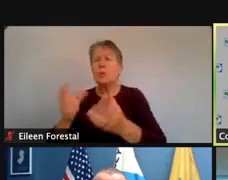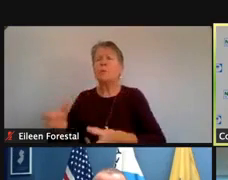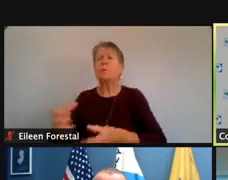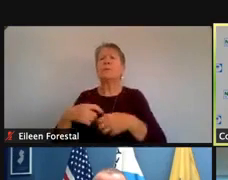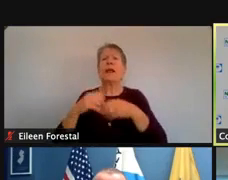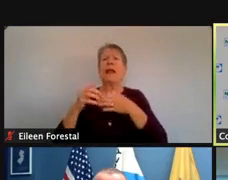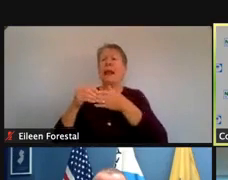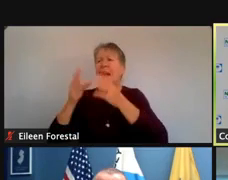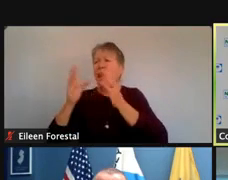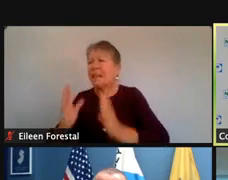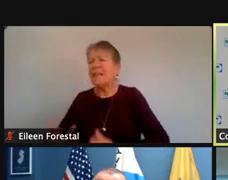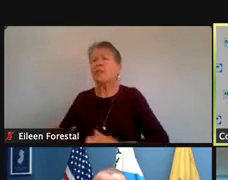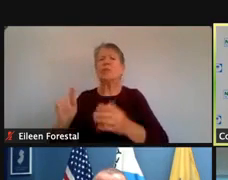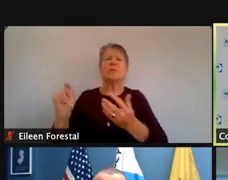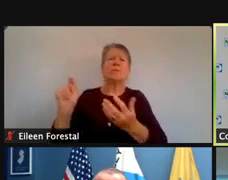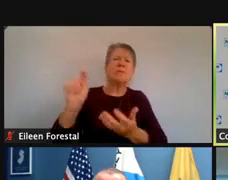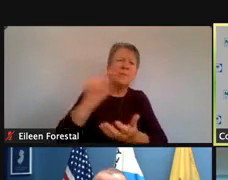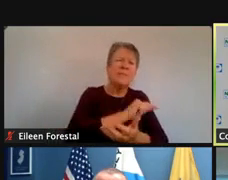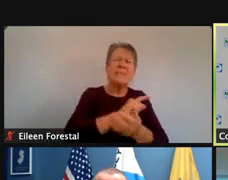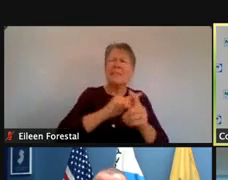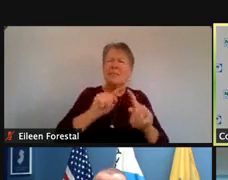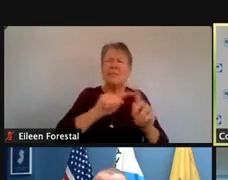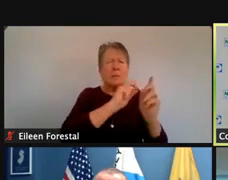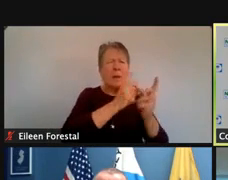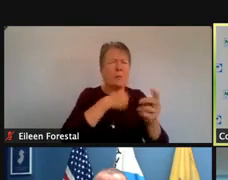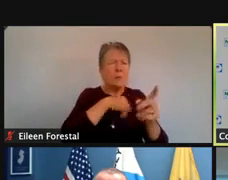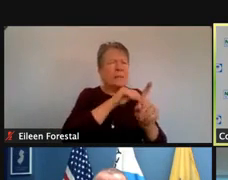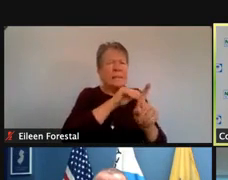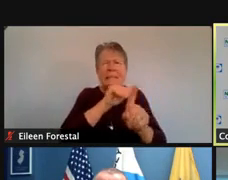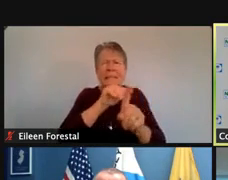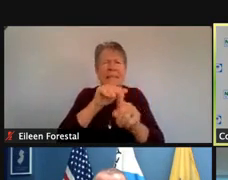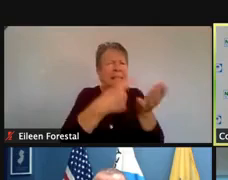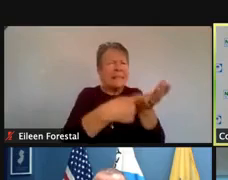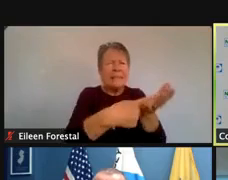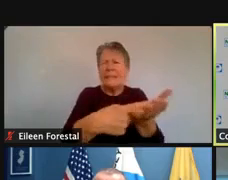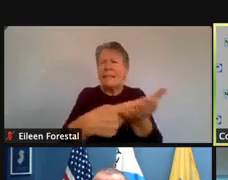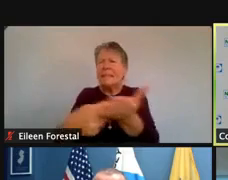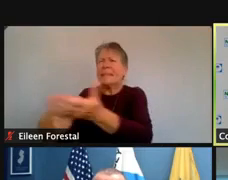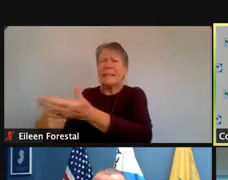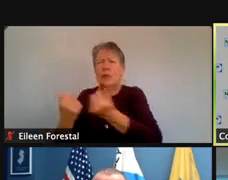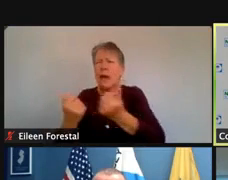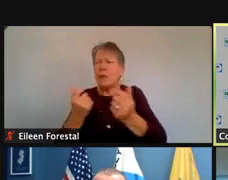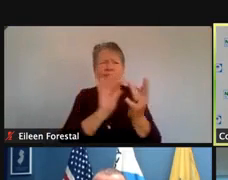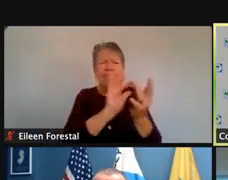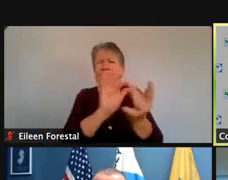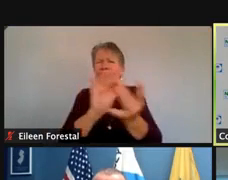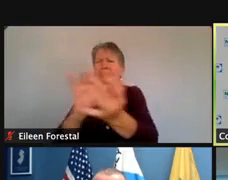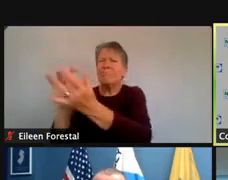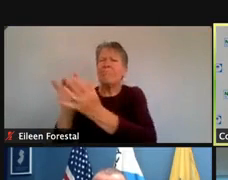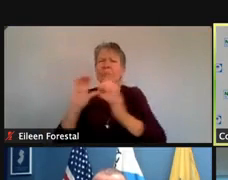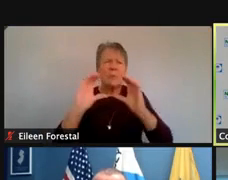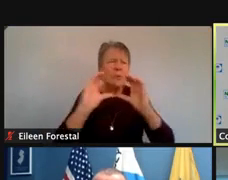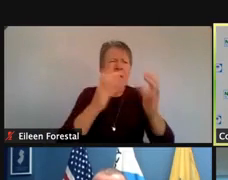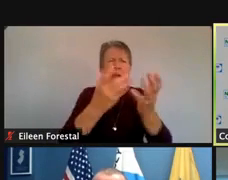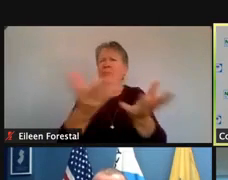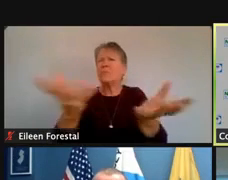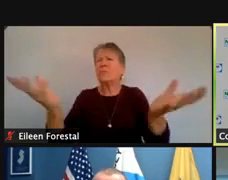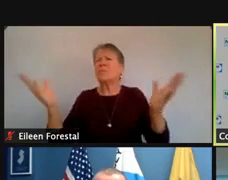on our department website, along with the executive summary of the COVID vaccination plan and the full plan.